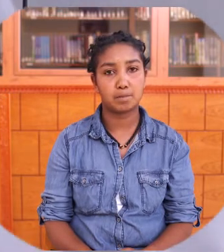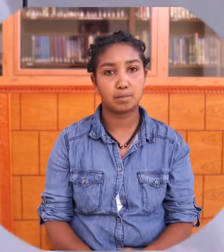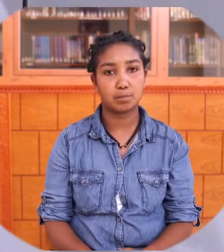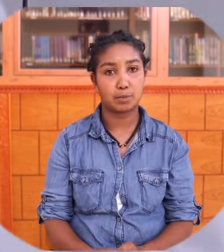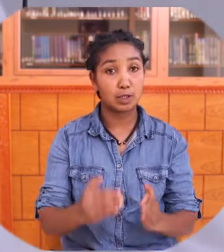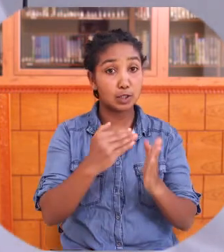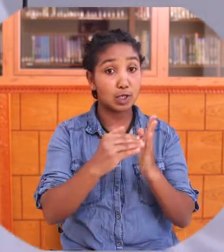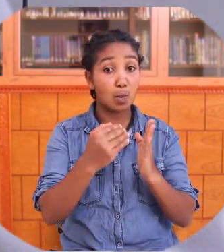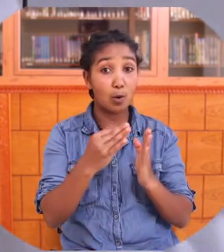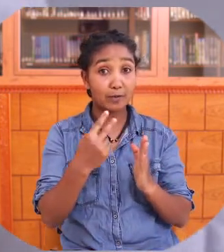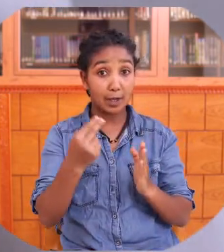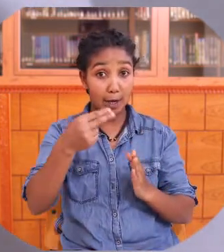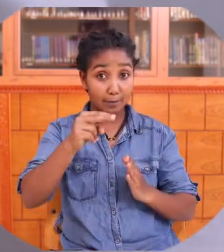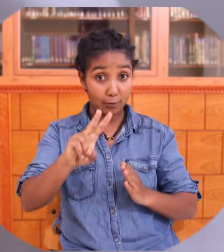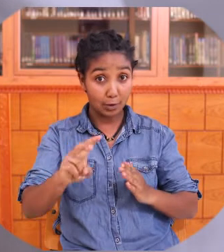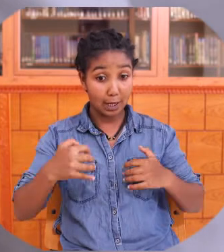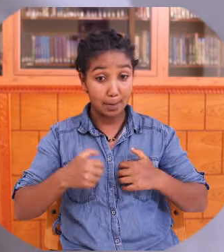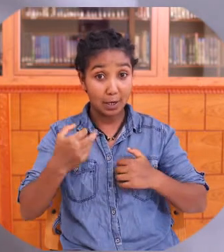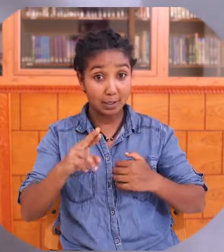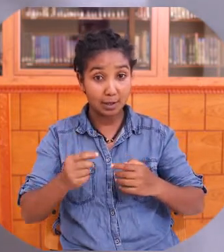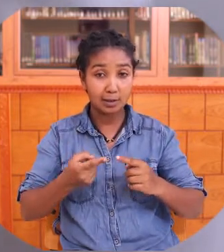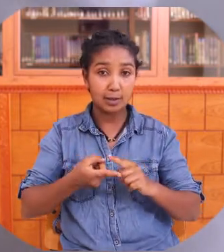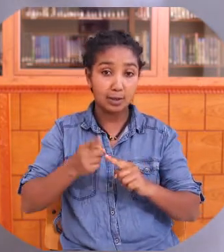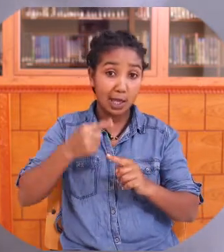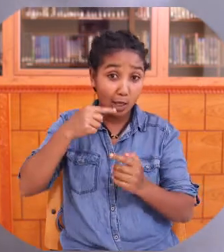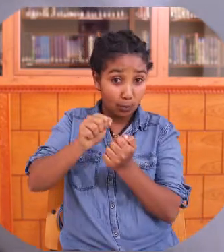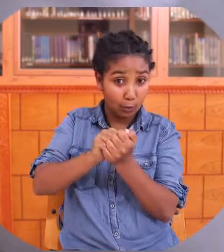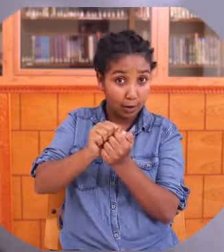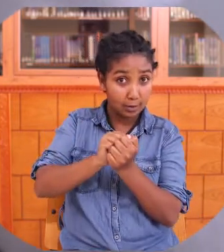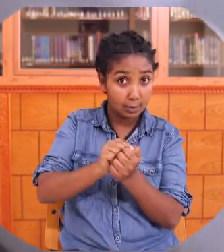Some of the herbivorous animals are ruminants.